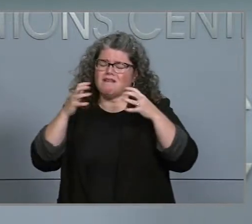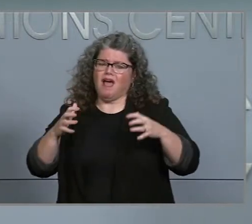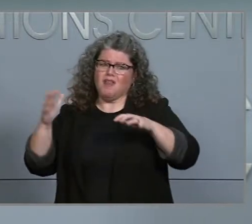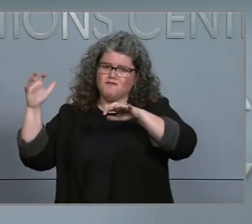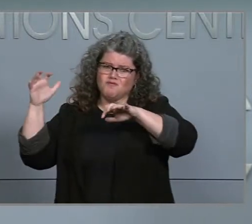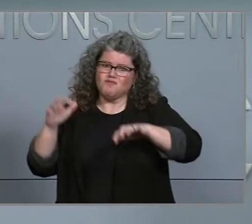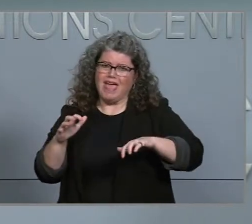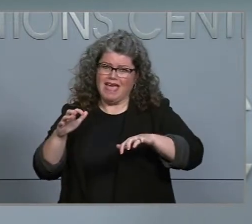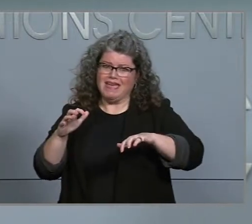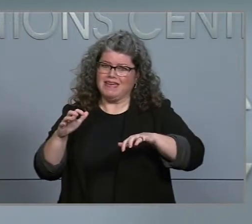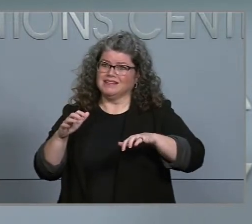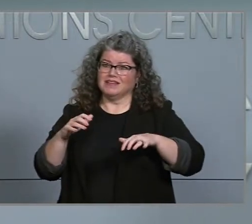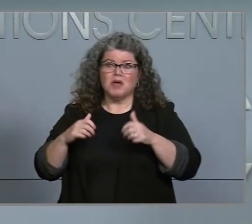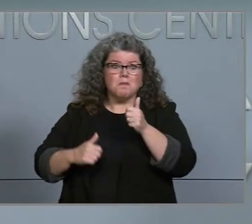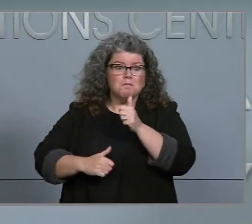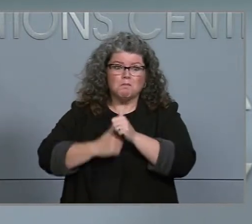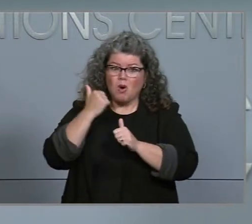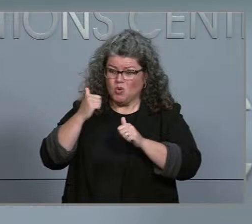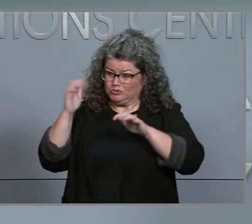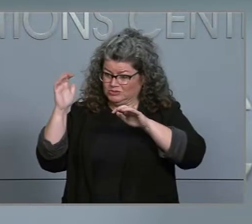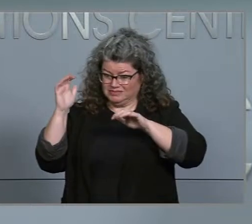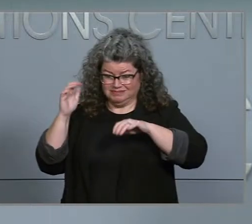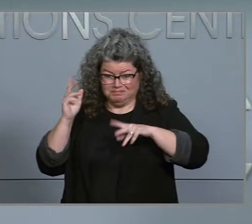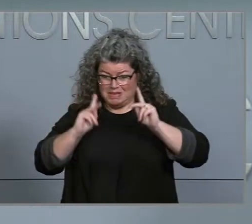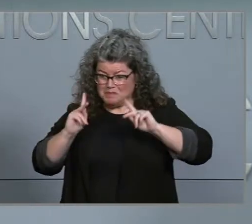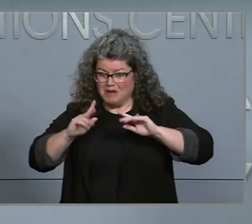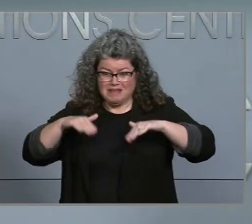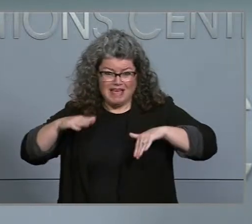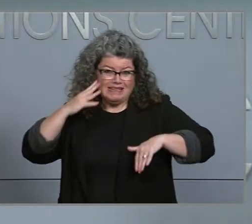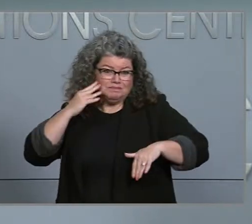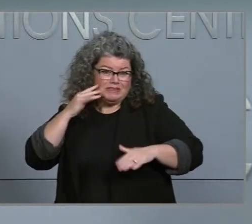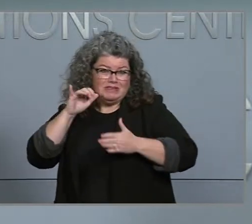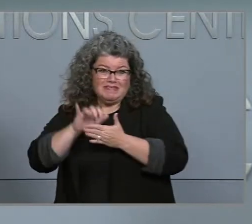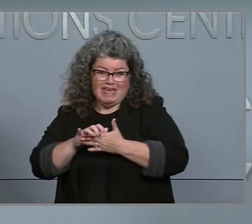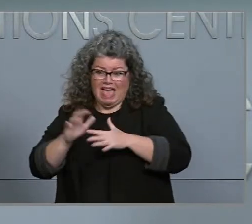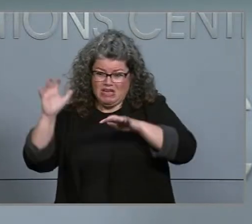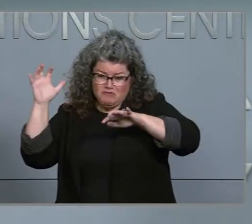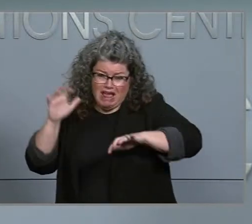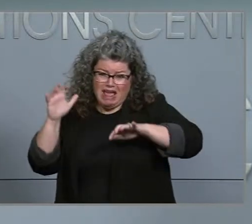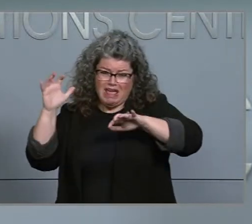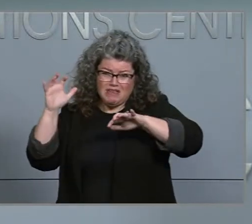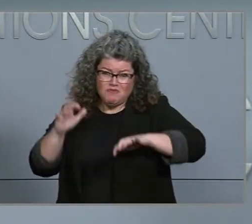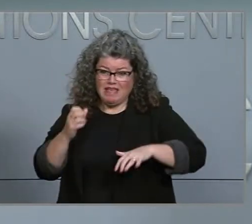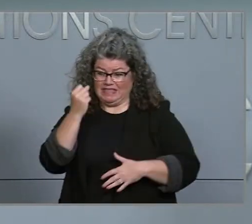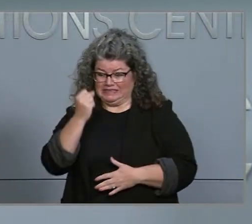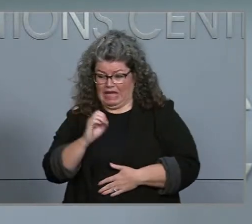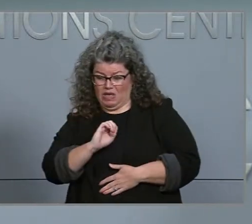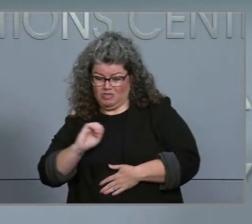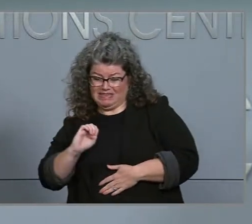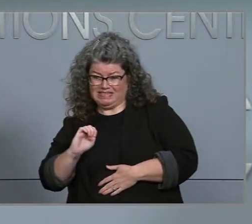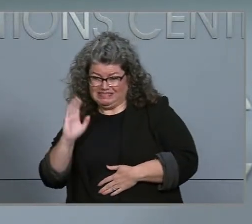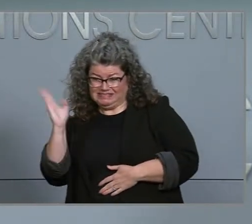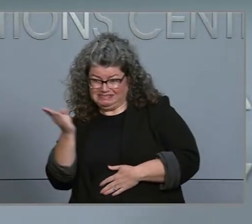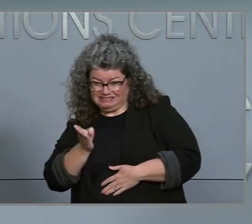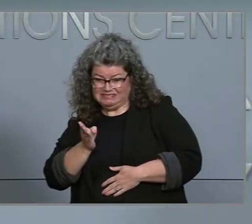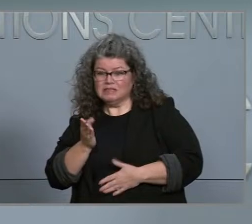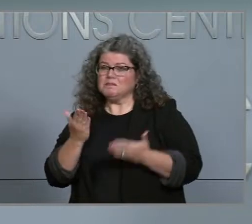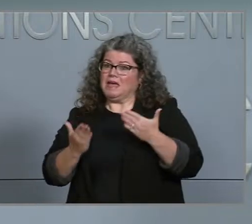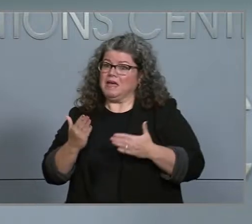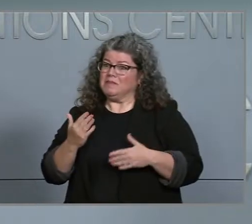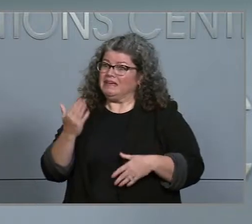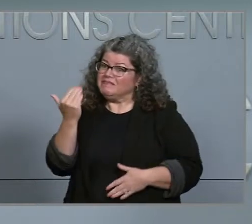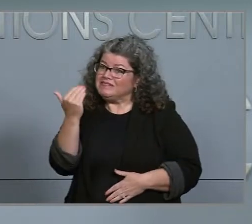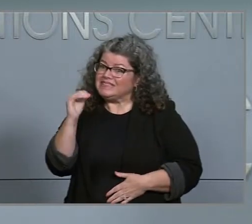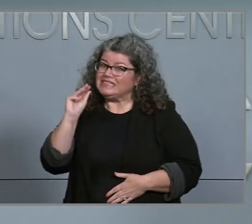rain than most of us see in a month or even several months. The southeastern parts of our state could see as much as 15